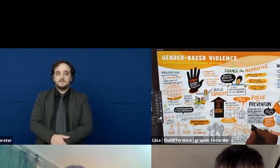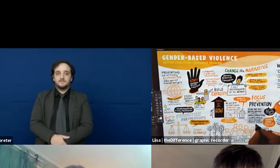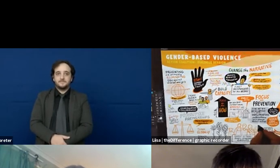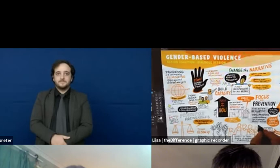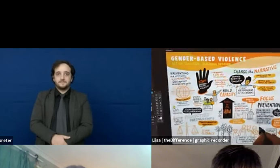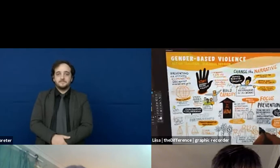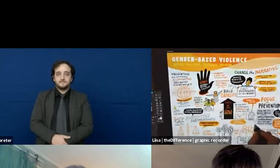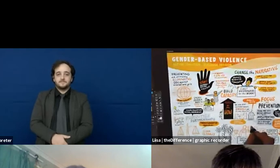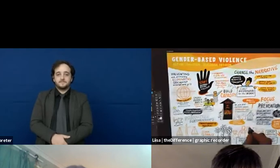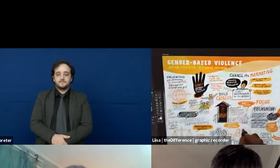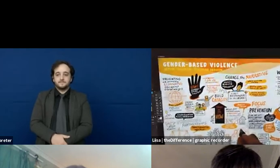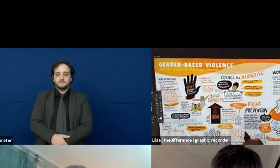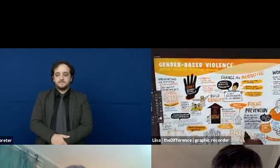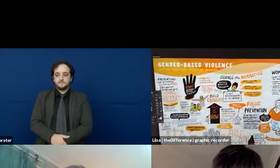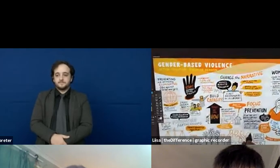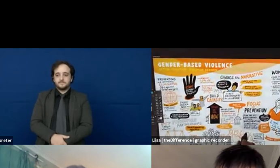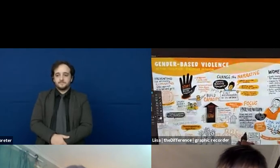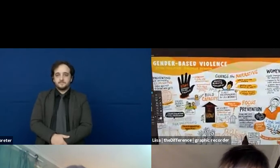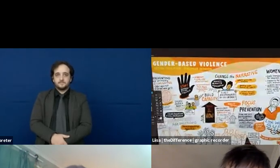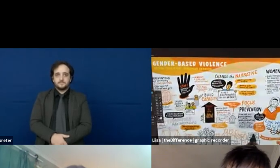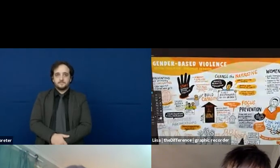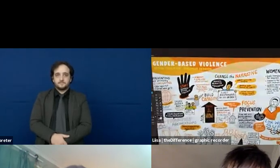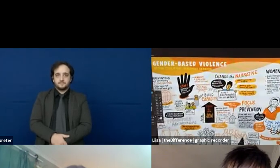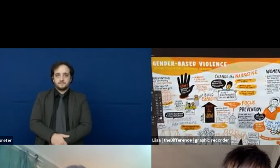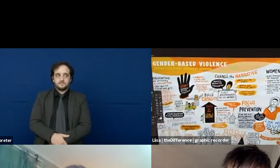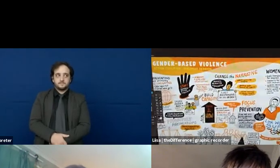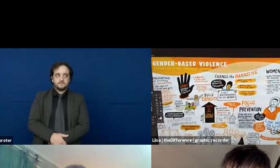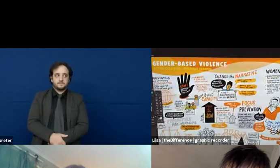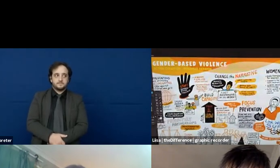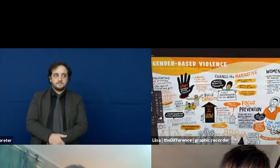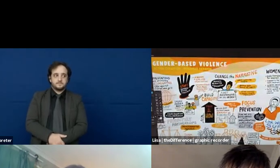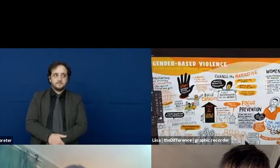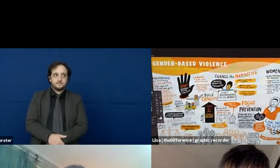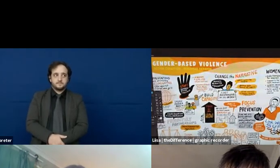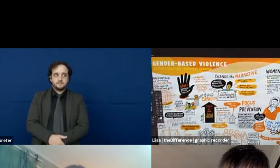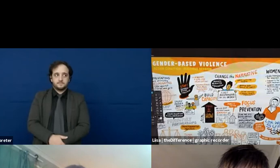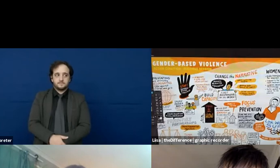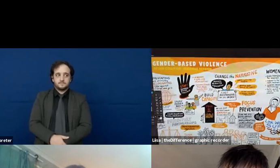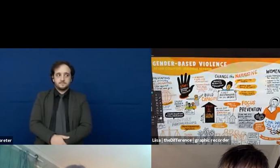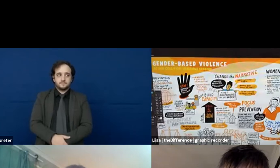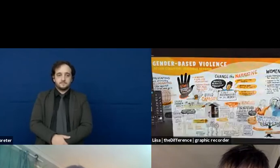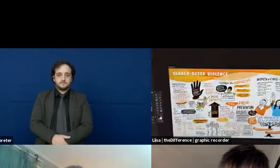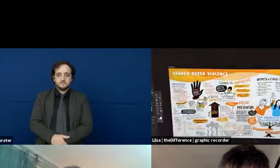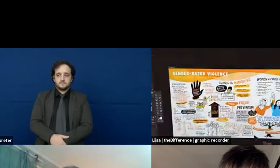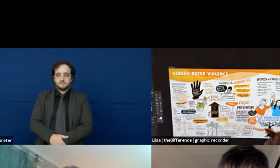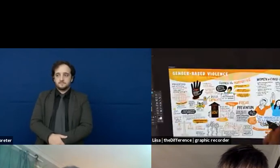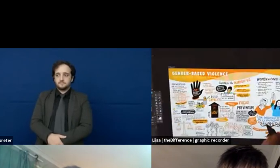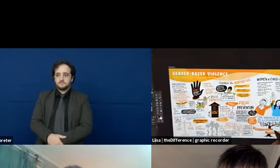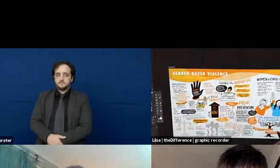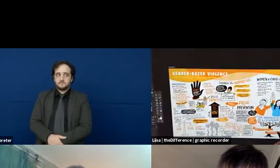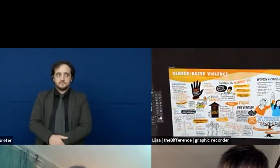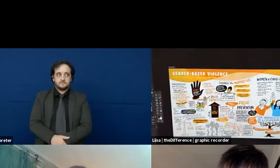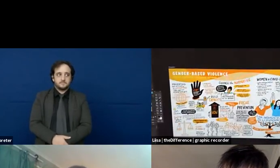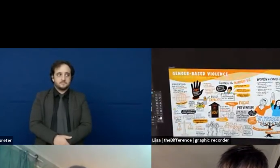very much on women's rights and with women's organizations, particularly on the indigenous issues. And through them, we have invested in a number of